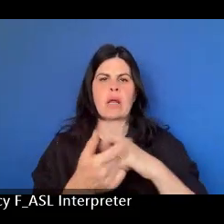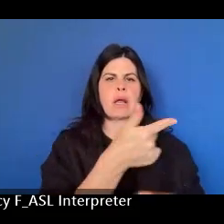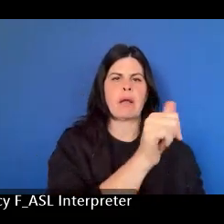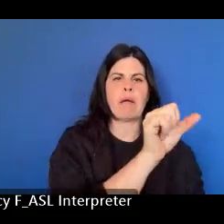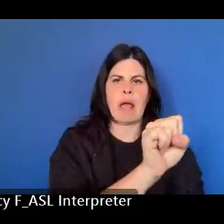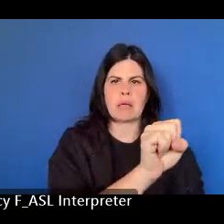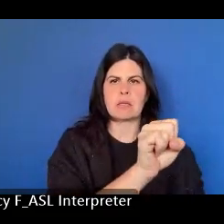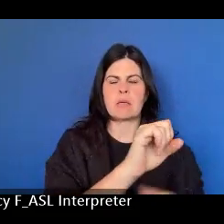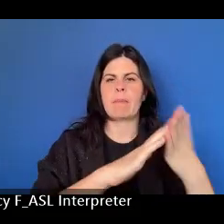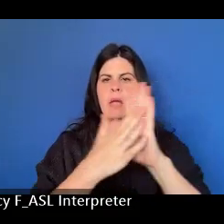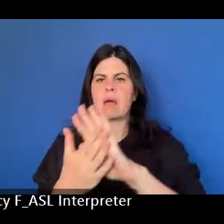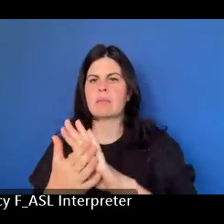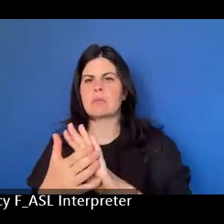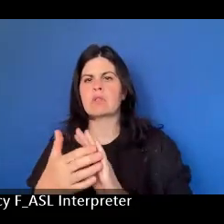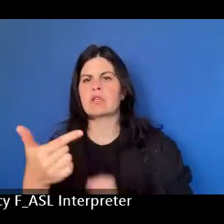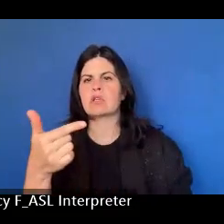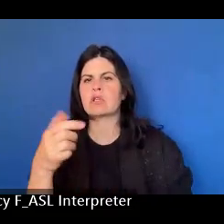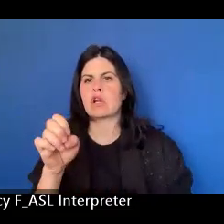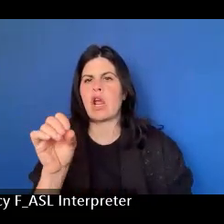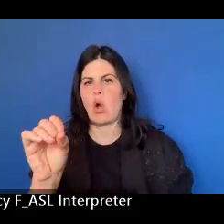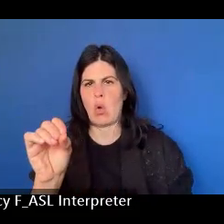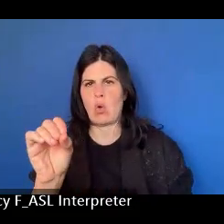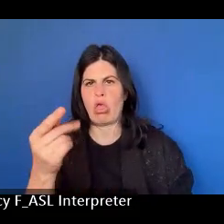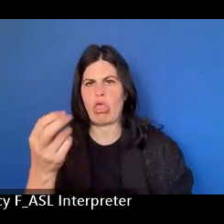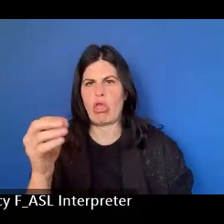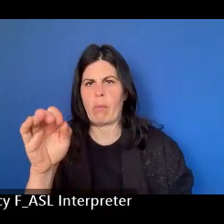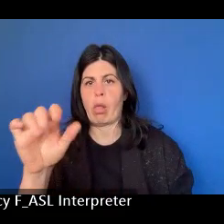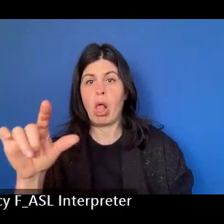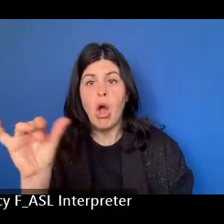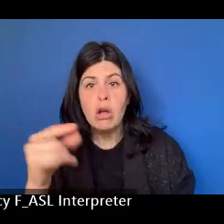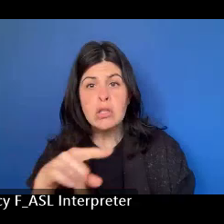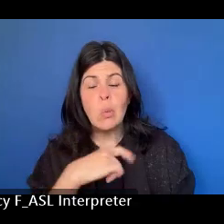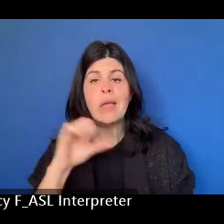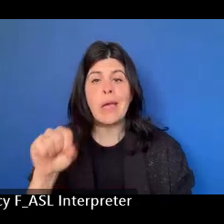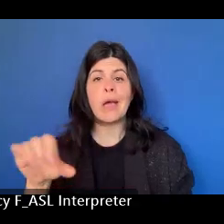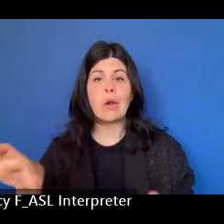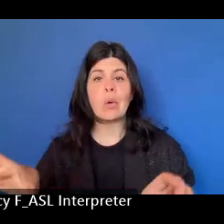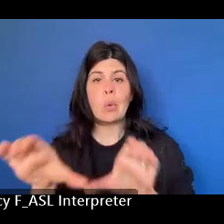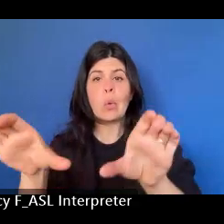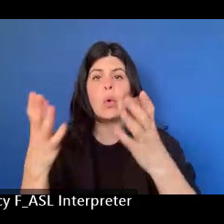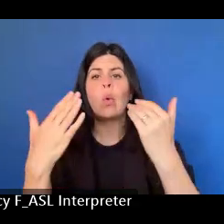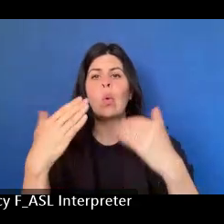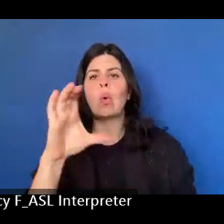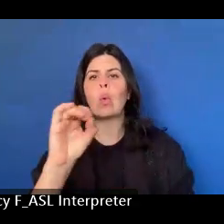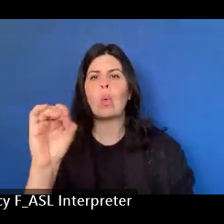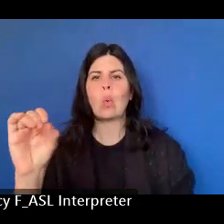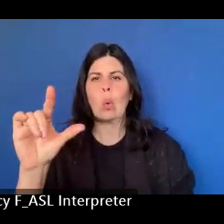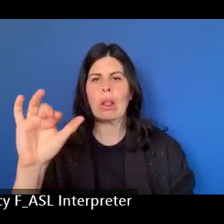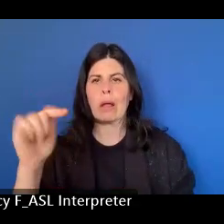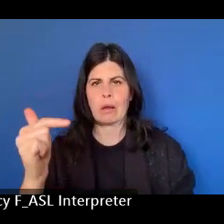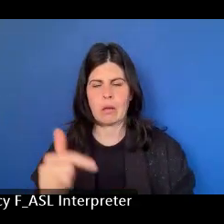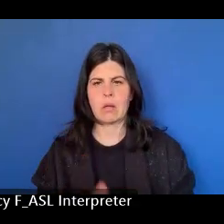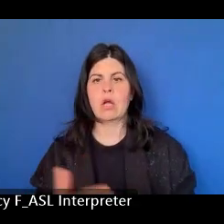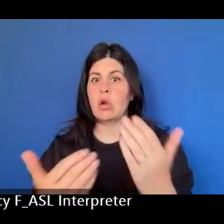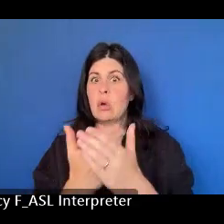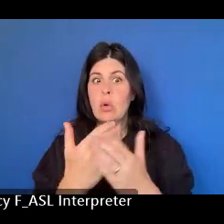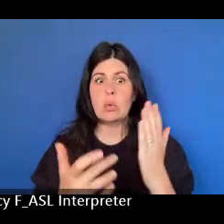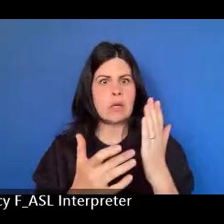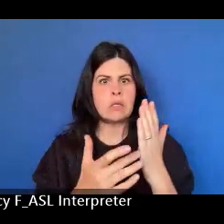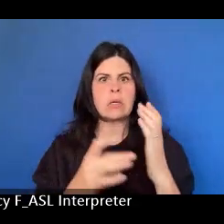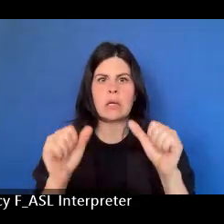hot water instead of, we can also do cooling. The new technology, we can use the same system for heating and